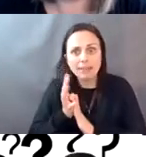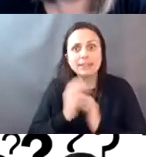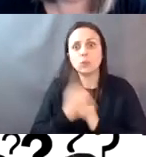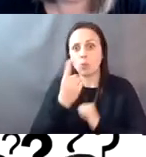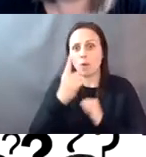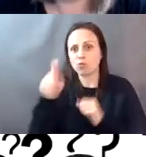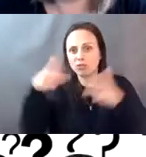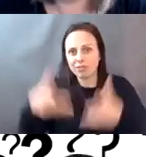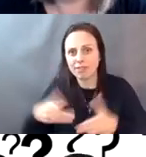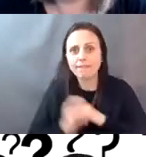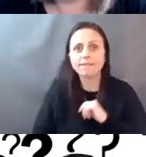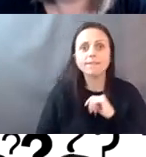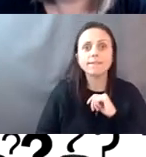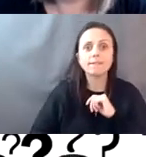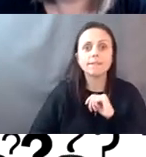Ready? Yep. Does